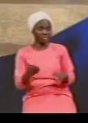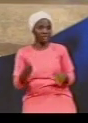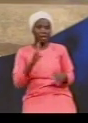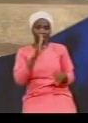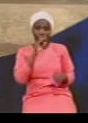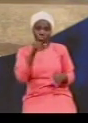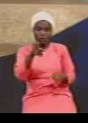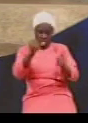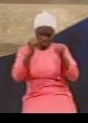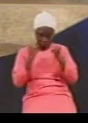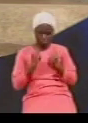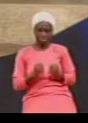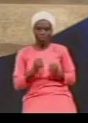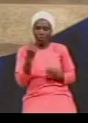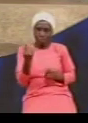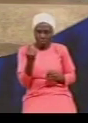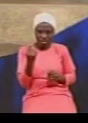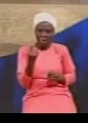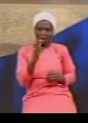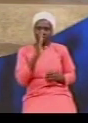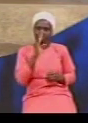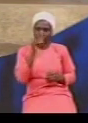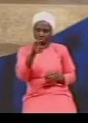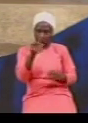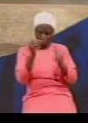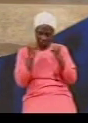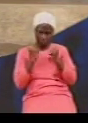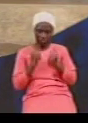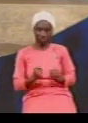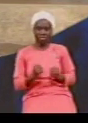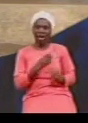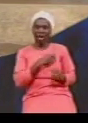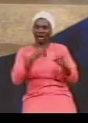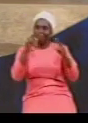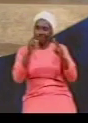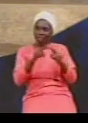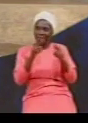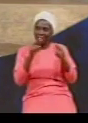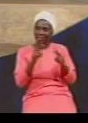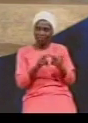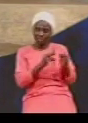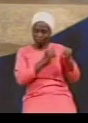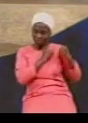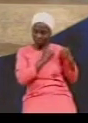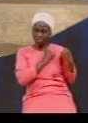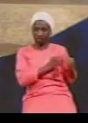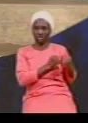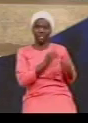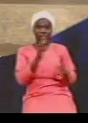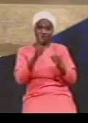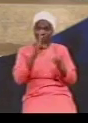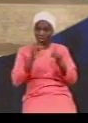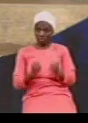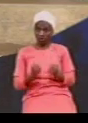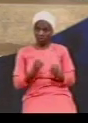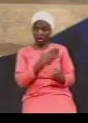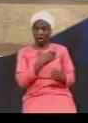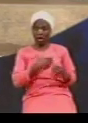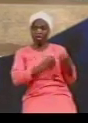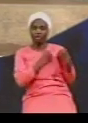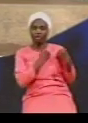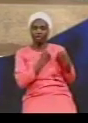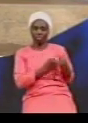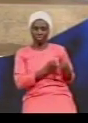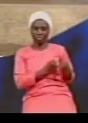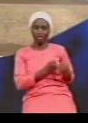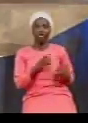strong. Only. Be thou strong and very courageous. If you are strong and courageous,